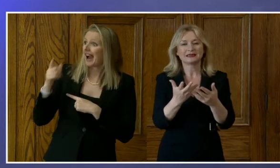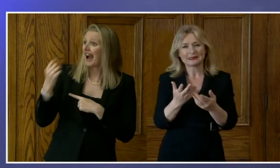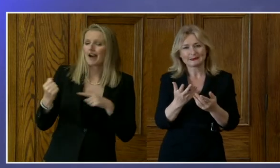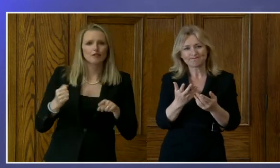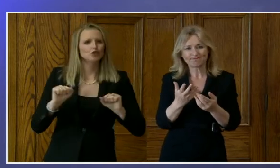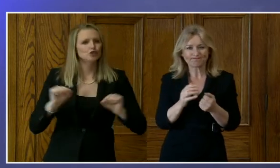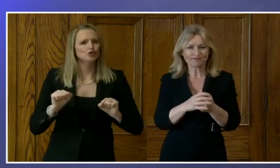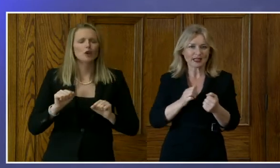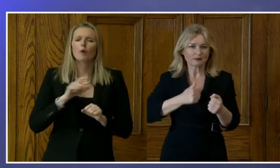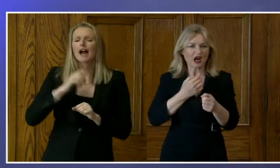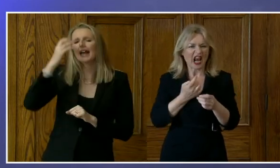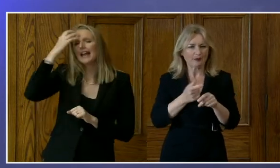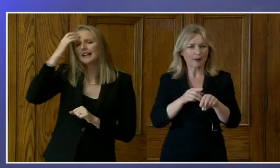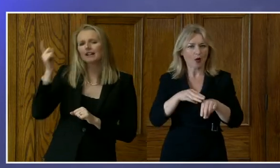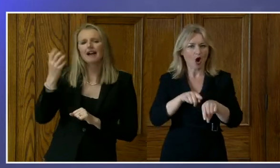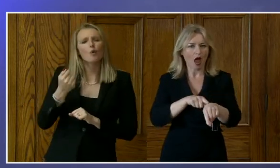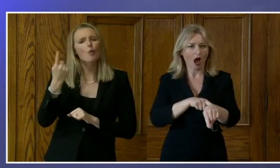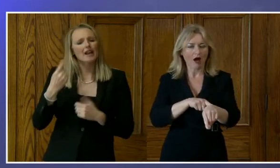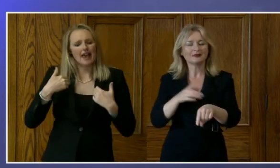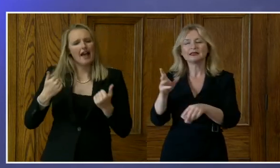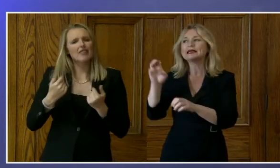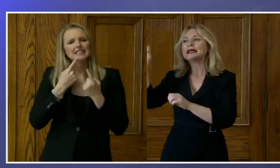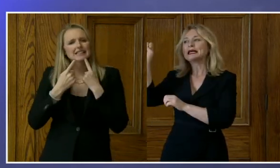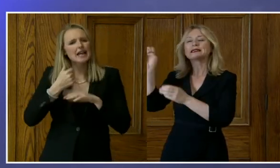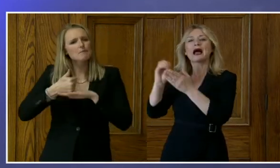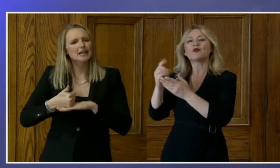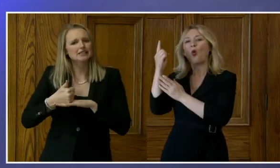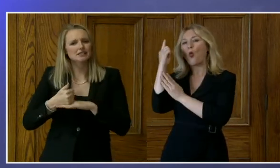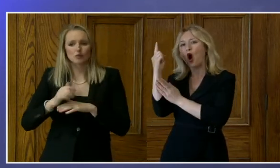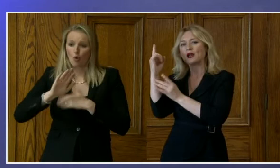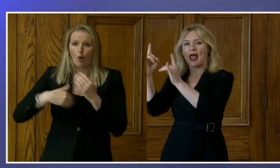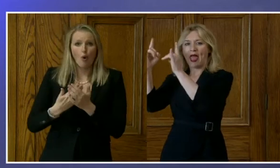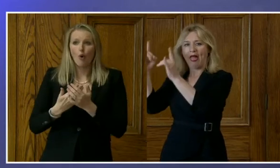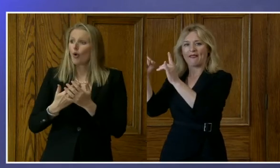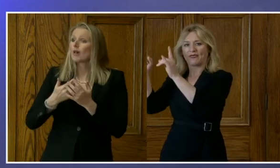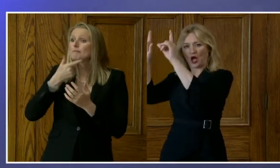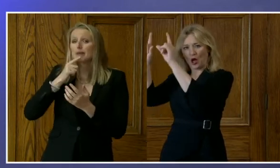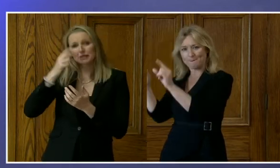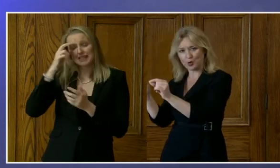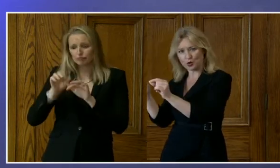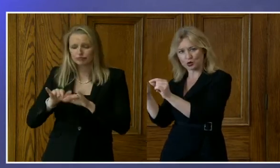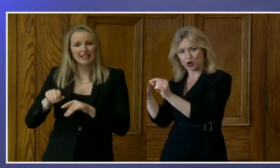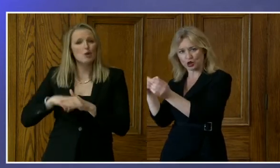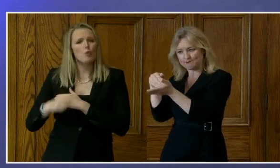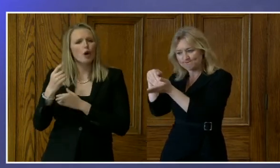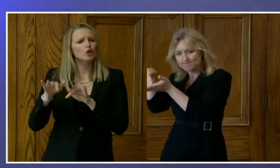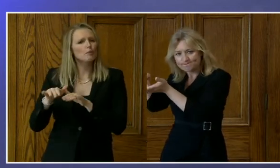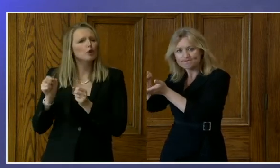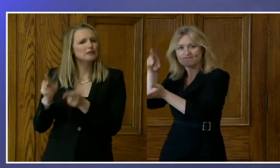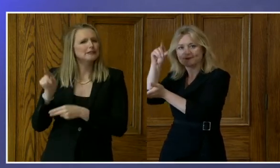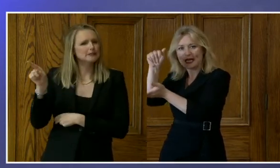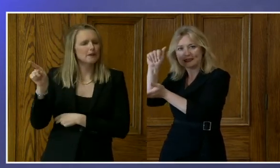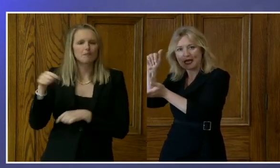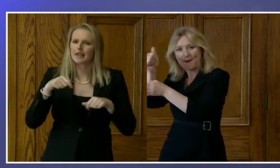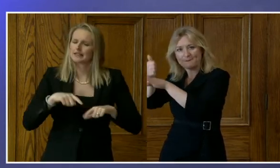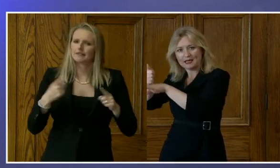look at England, they have one health database where all of those that are in the healthcare system, all of those that engage with the